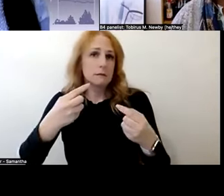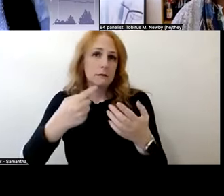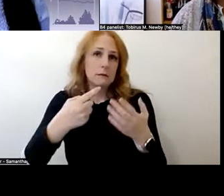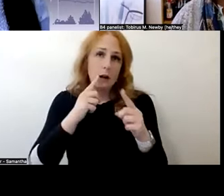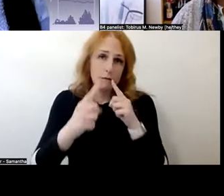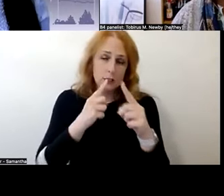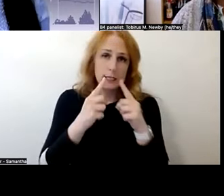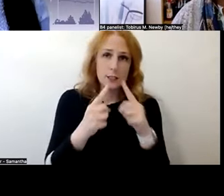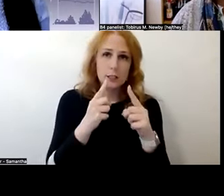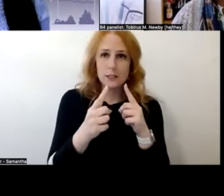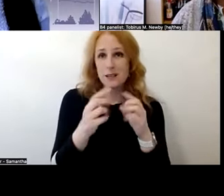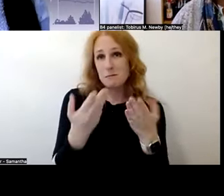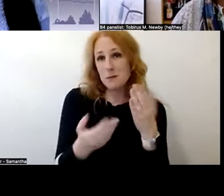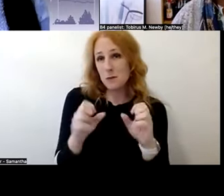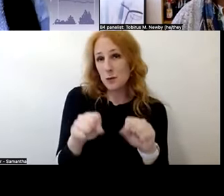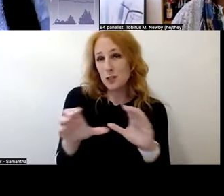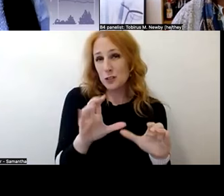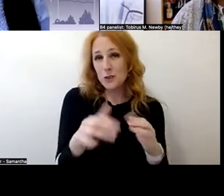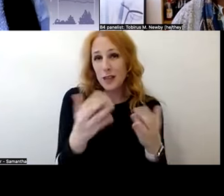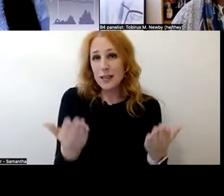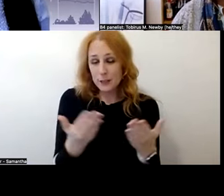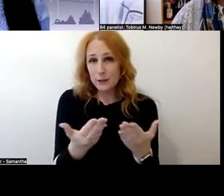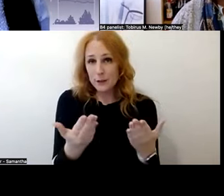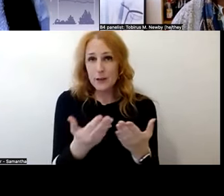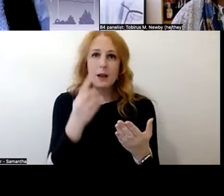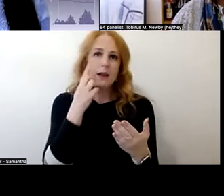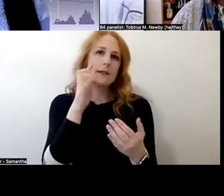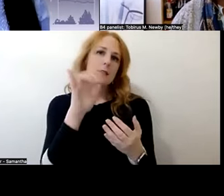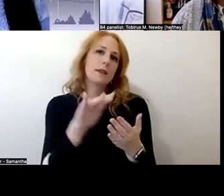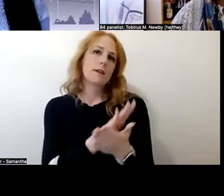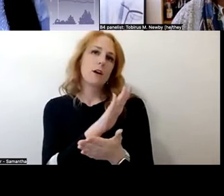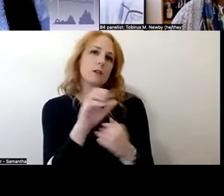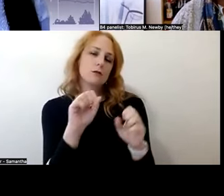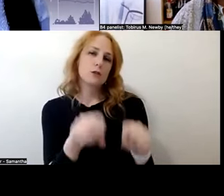we may be able to do that here. So that's what I think the institution could possibly bring.